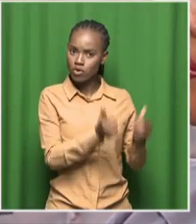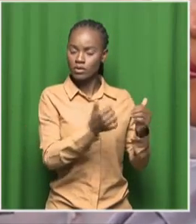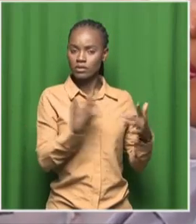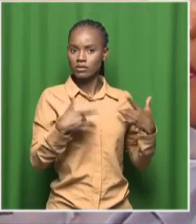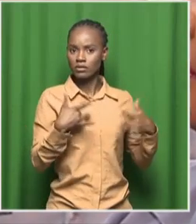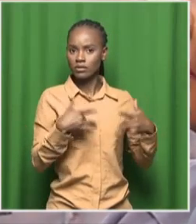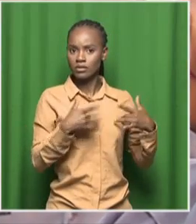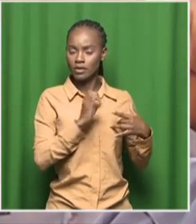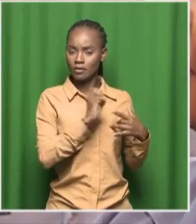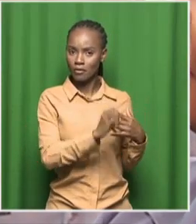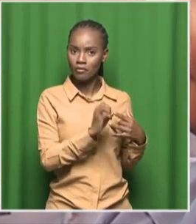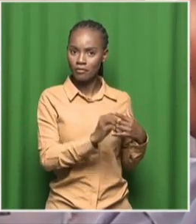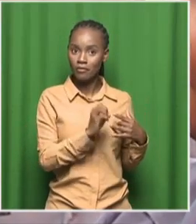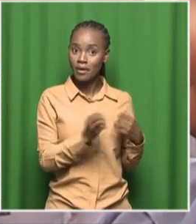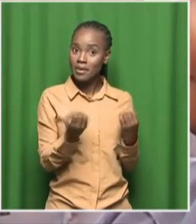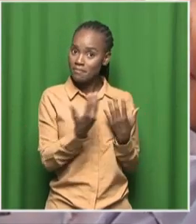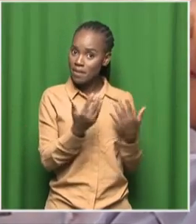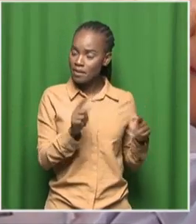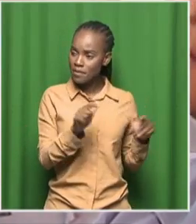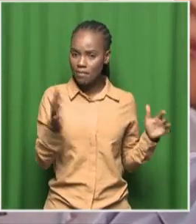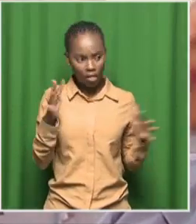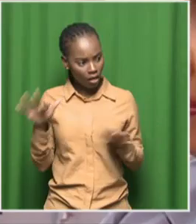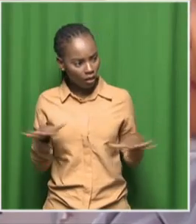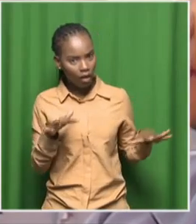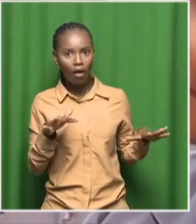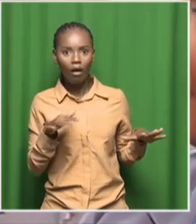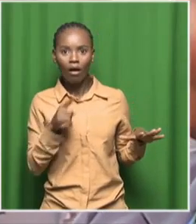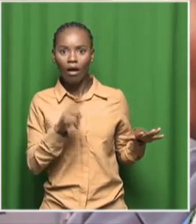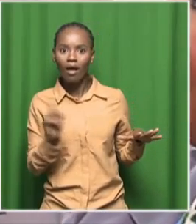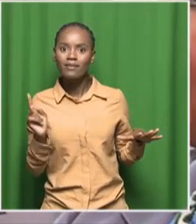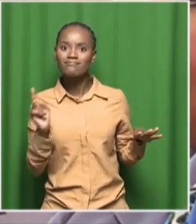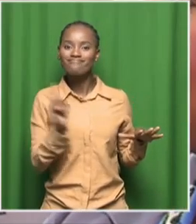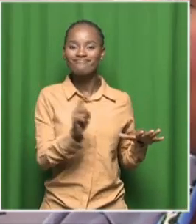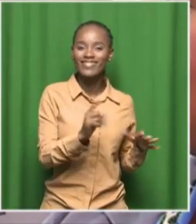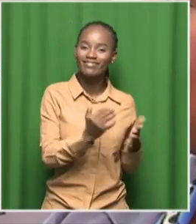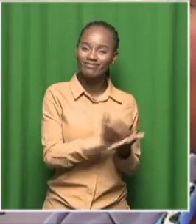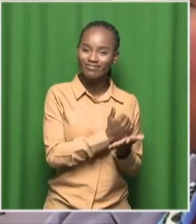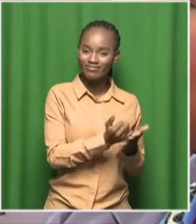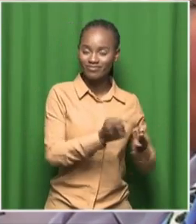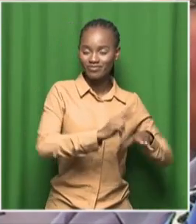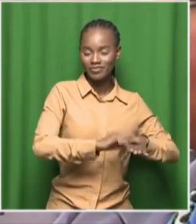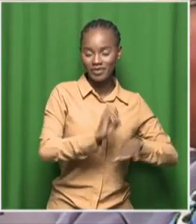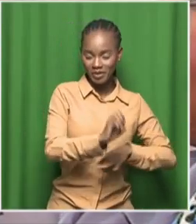have begun to attract even those students, who are,